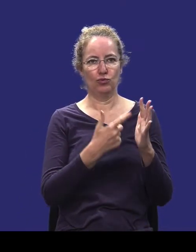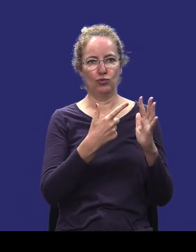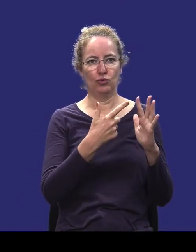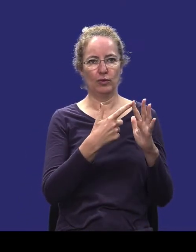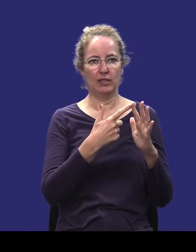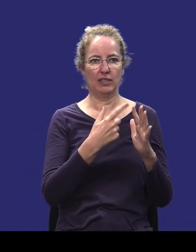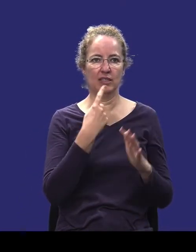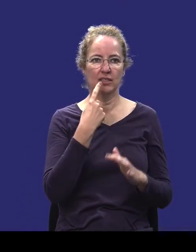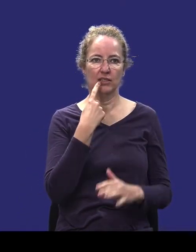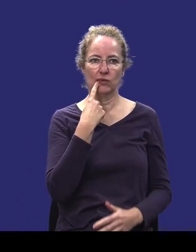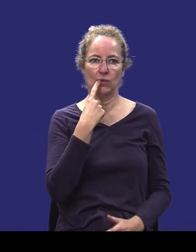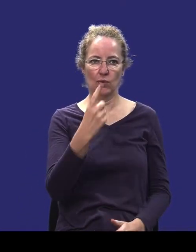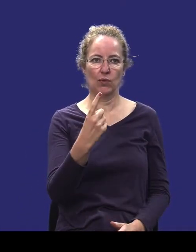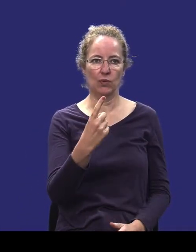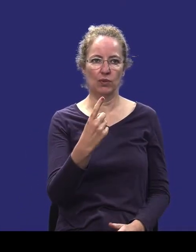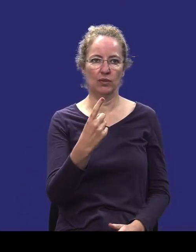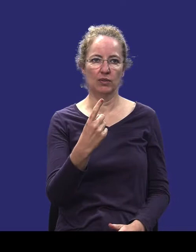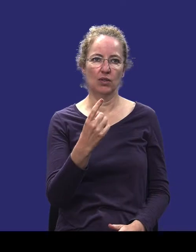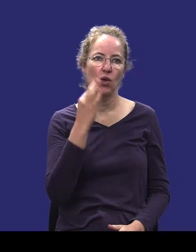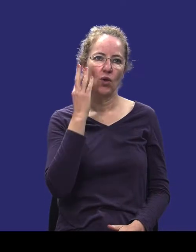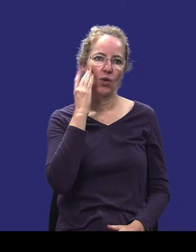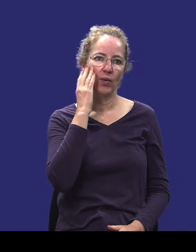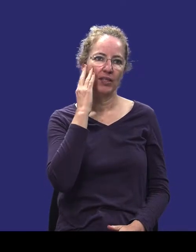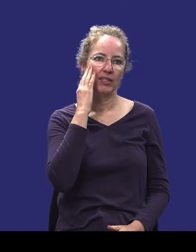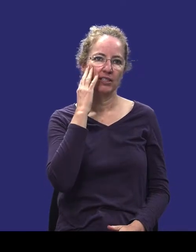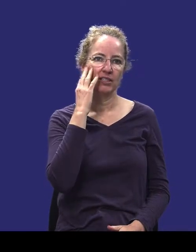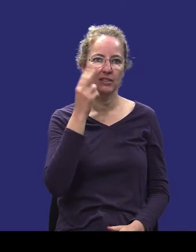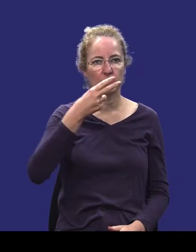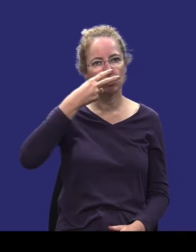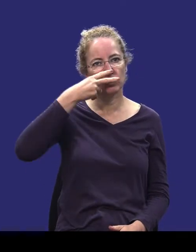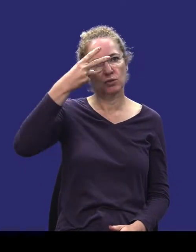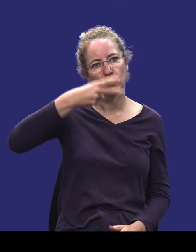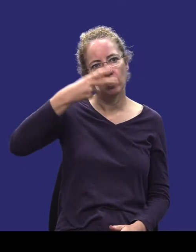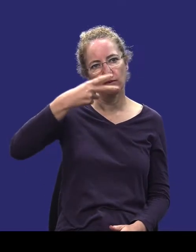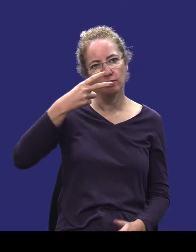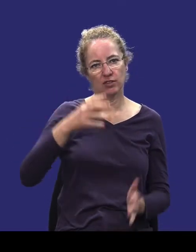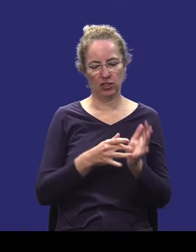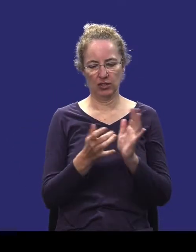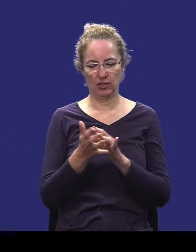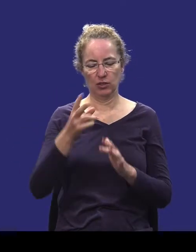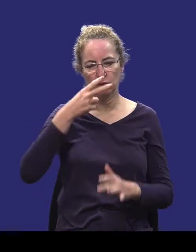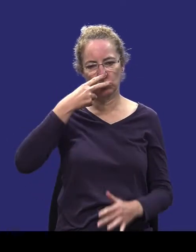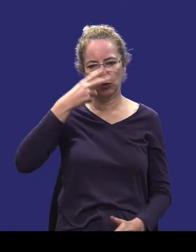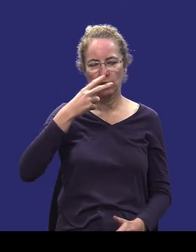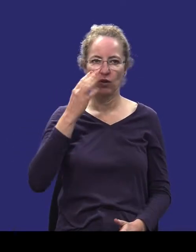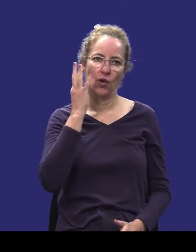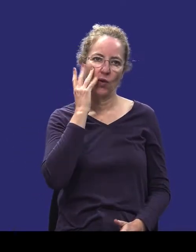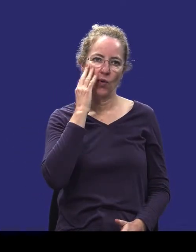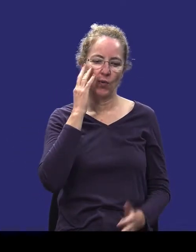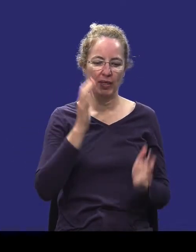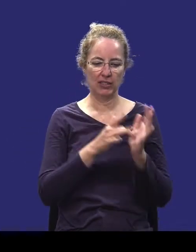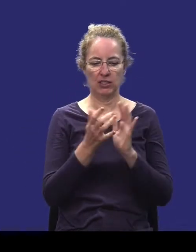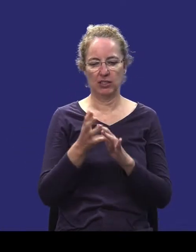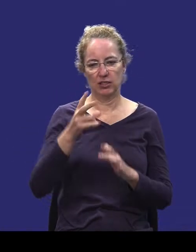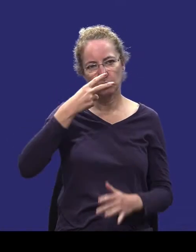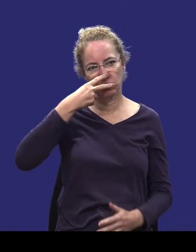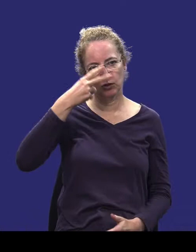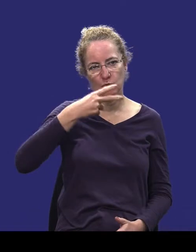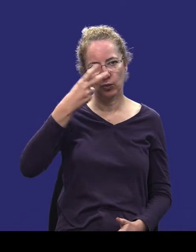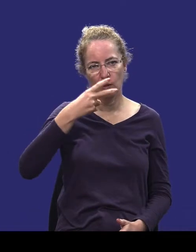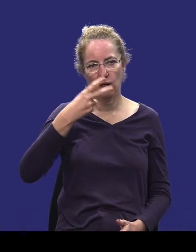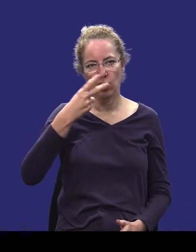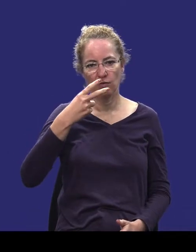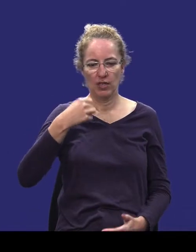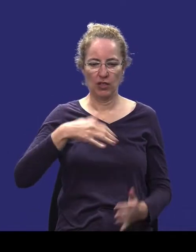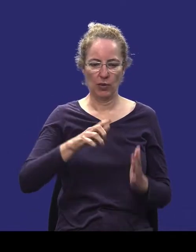called When Jesus Was 12. When Jesus was 12 years old, he went